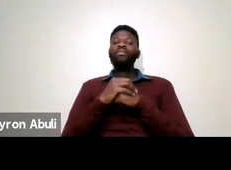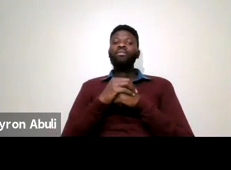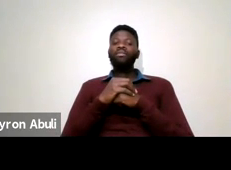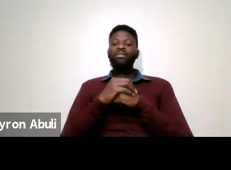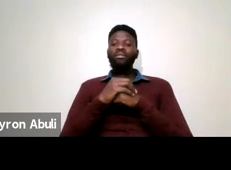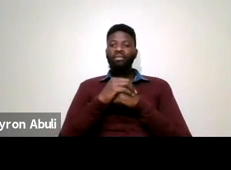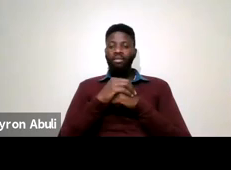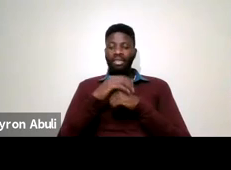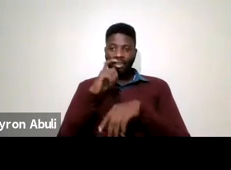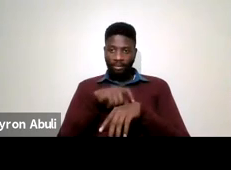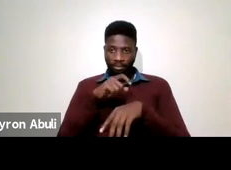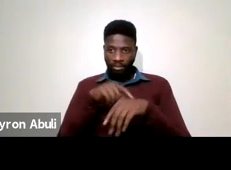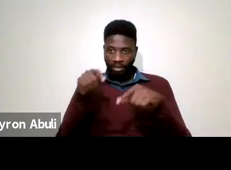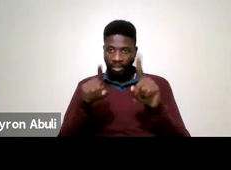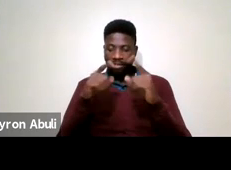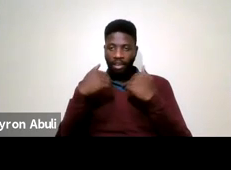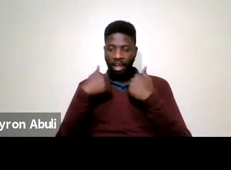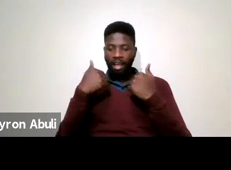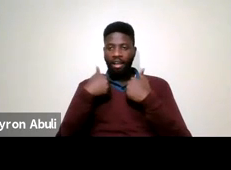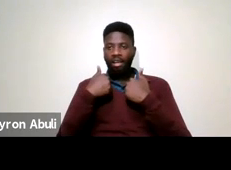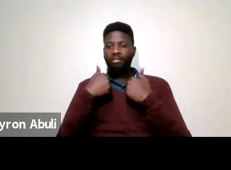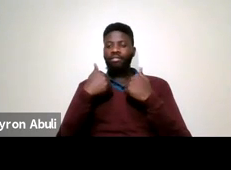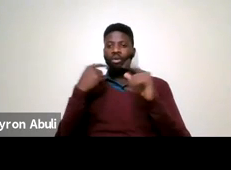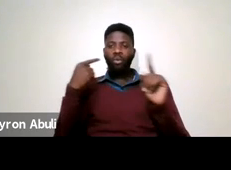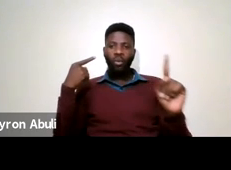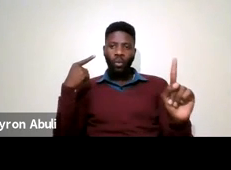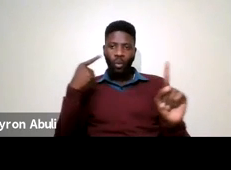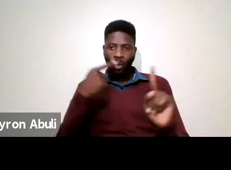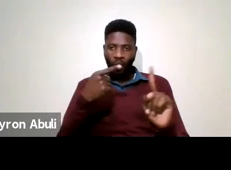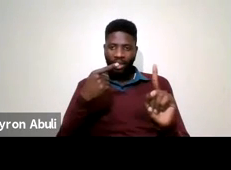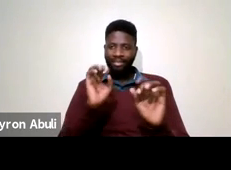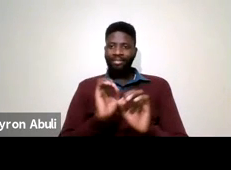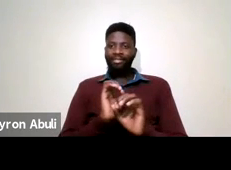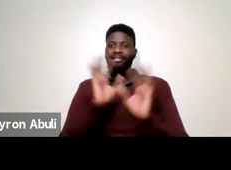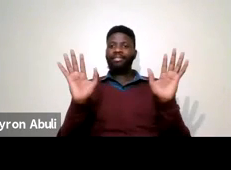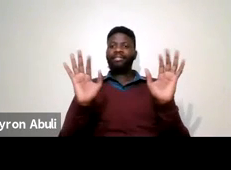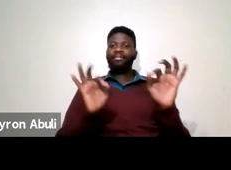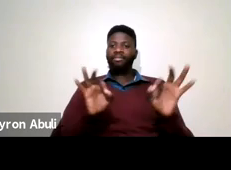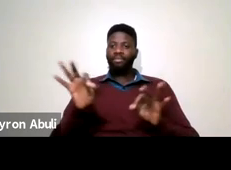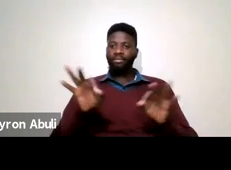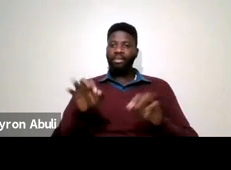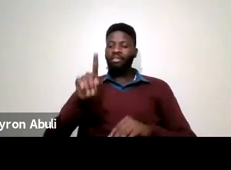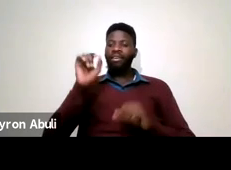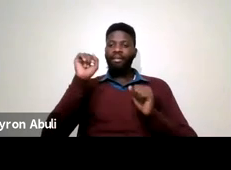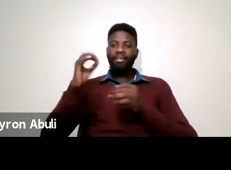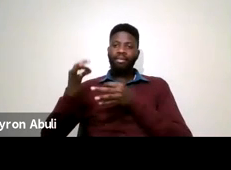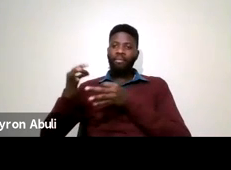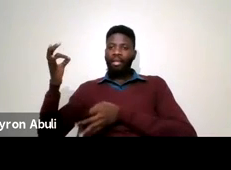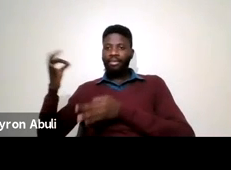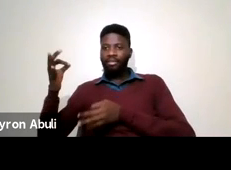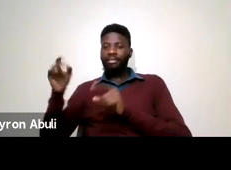By setting sharp and clearly defined goals, you definitely can be able to measure and take pride in achieving those